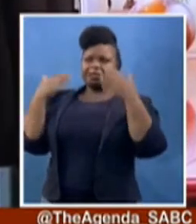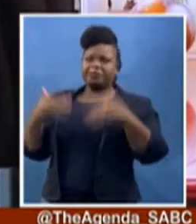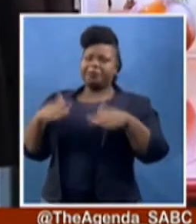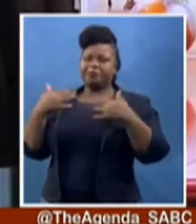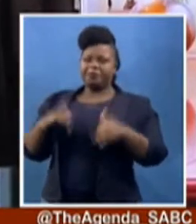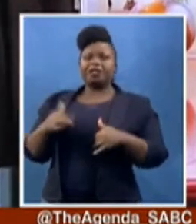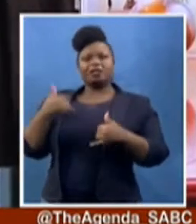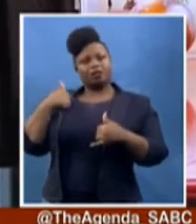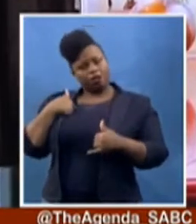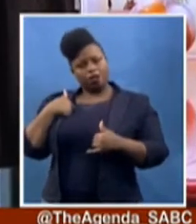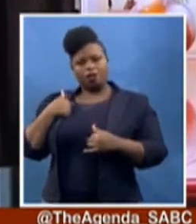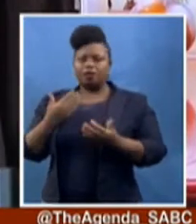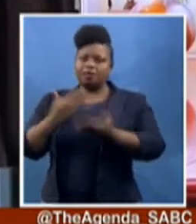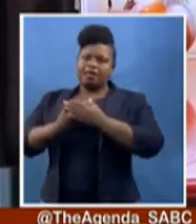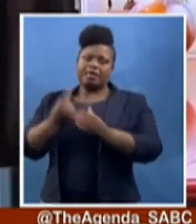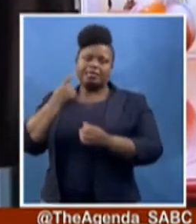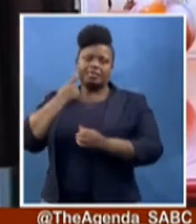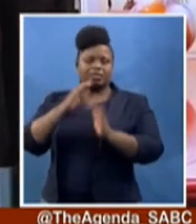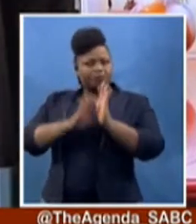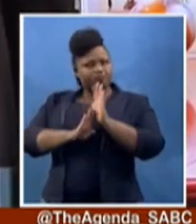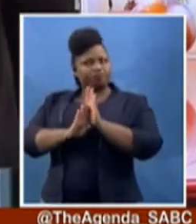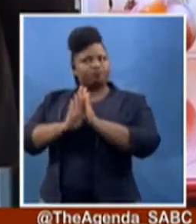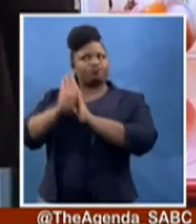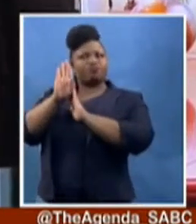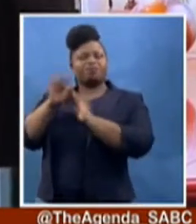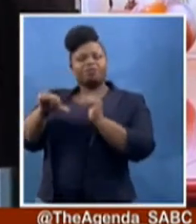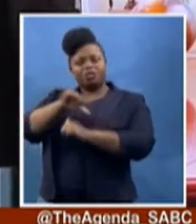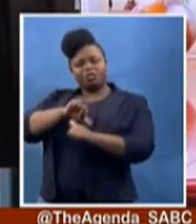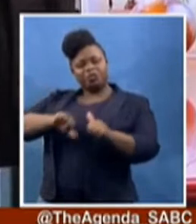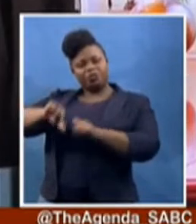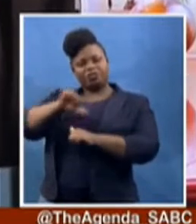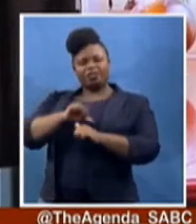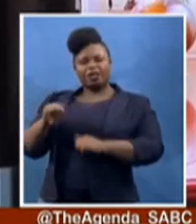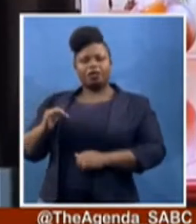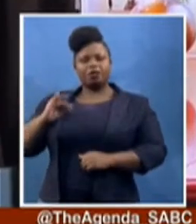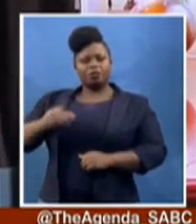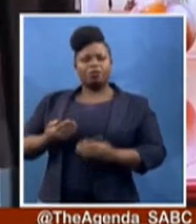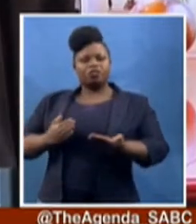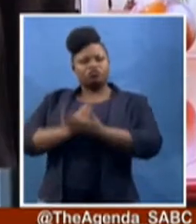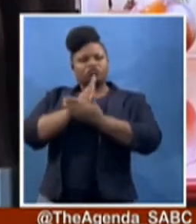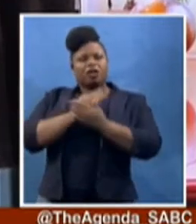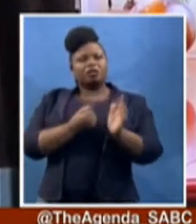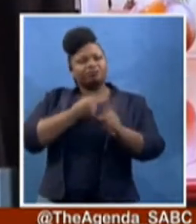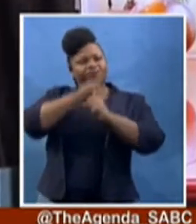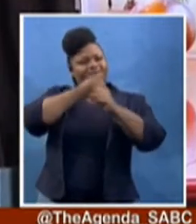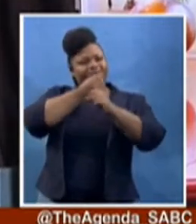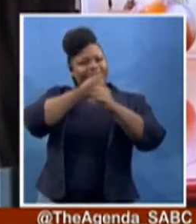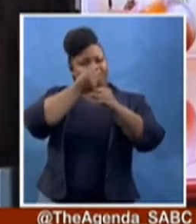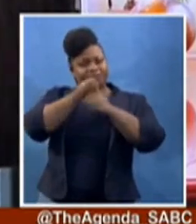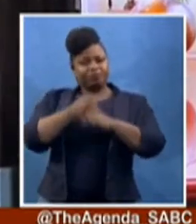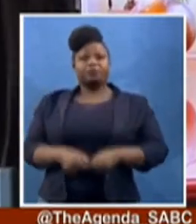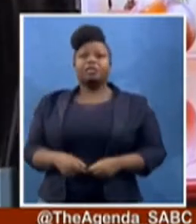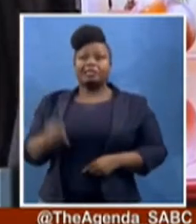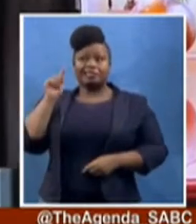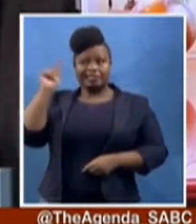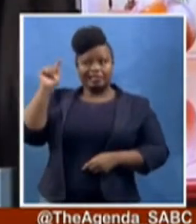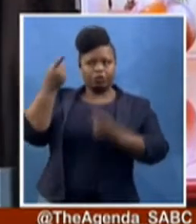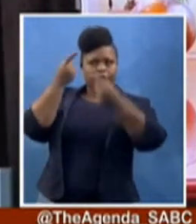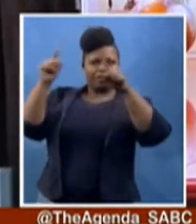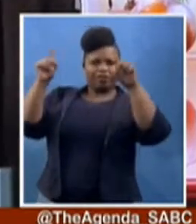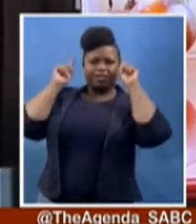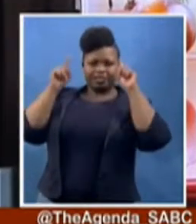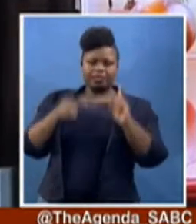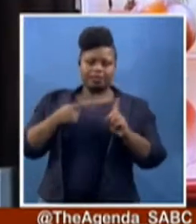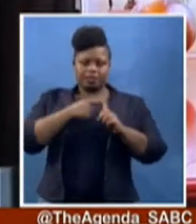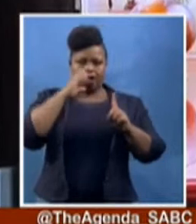magnificent social and women's rights activist. It was at Wilberforce that Charlotte came to understand the power